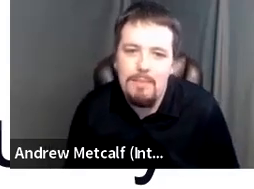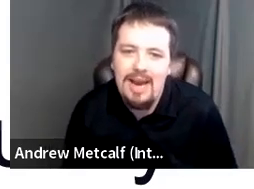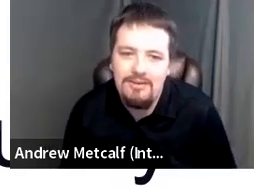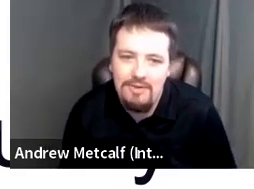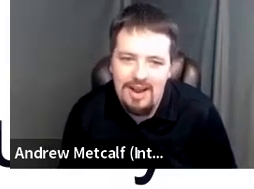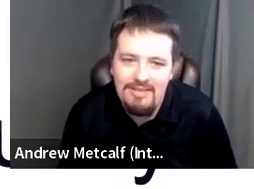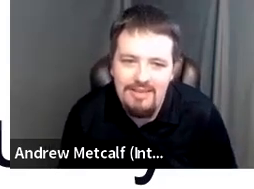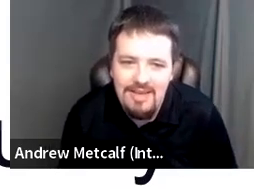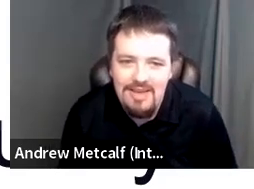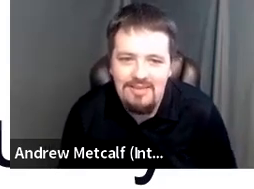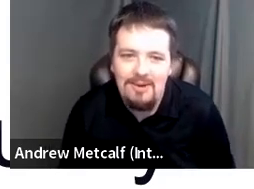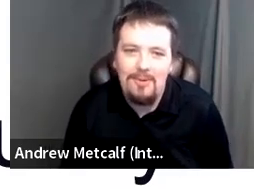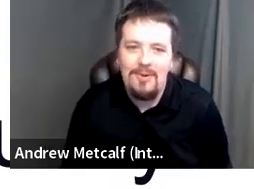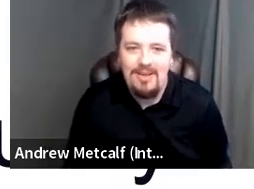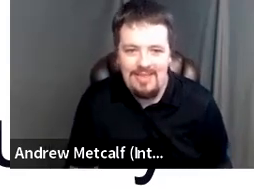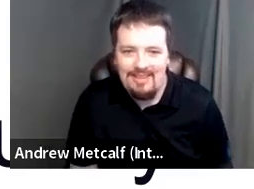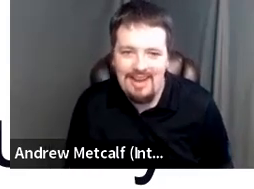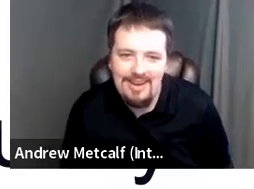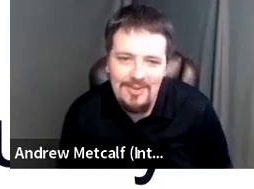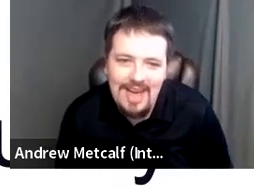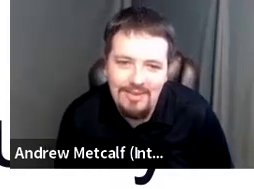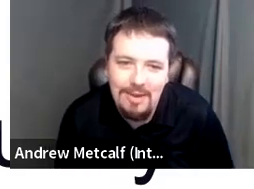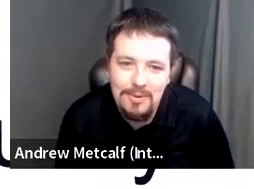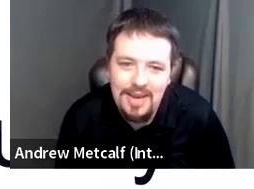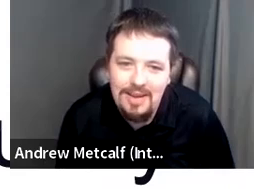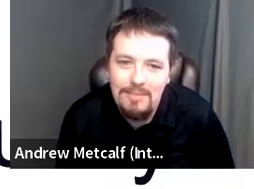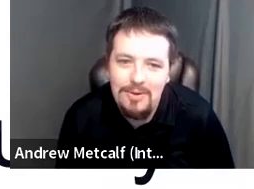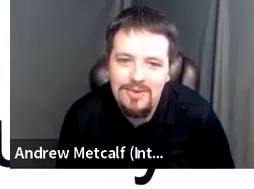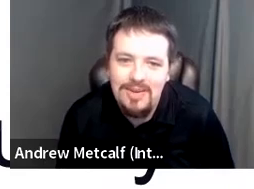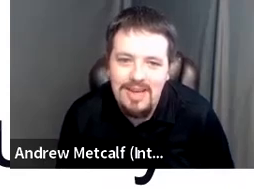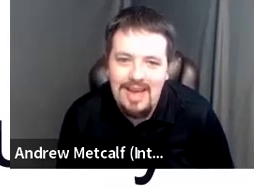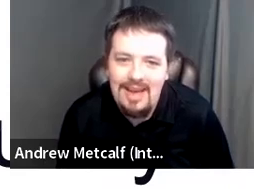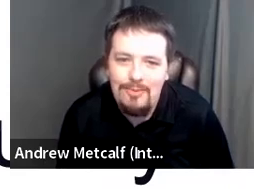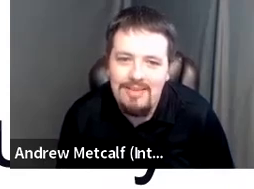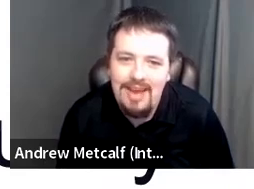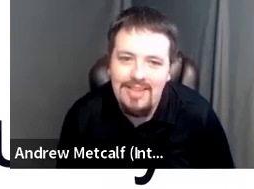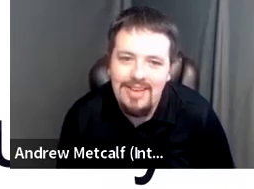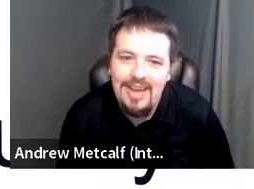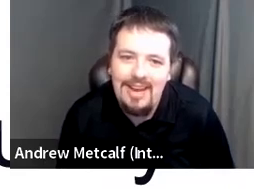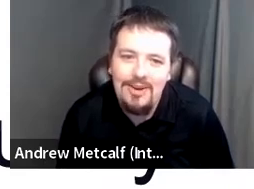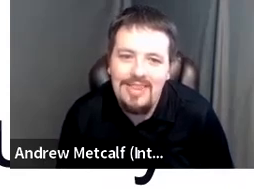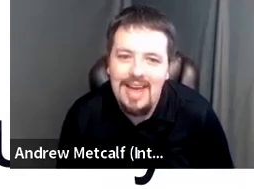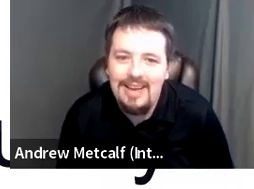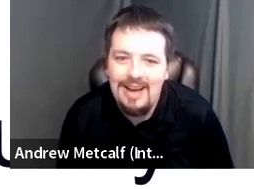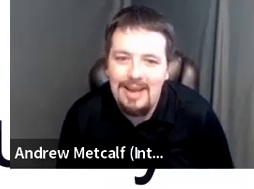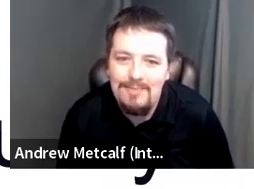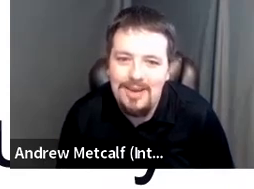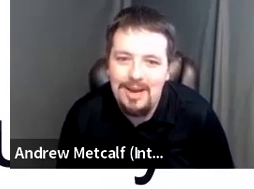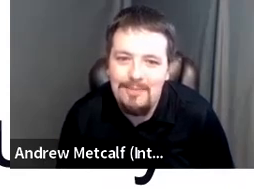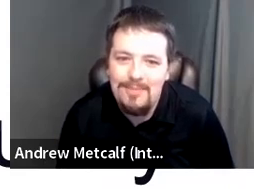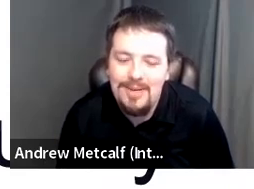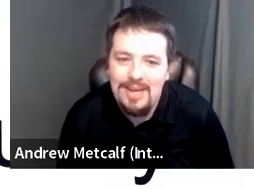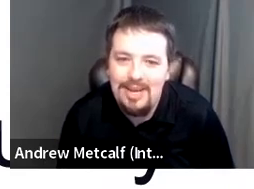and then come back to France. So they decided to do that. So they both got in the boat and went sailing. And, at that